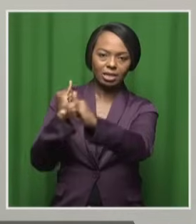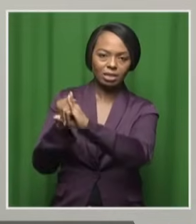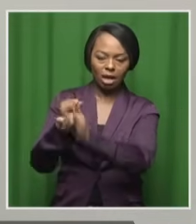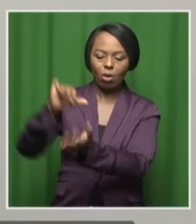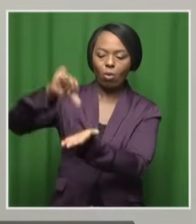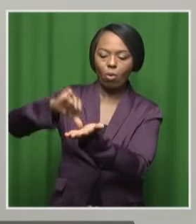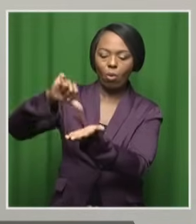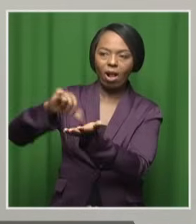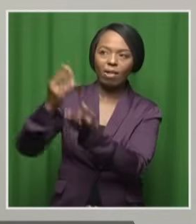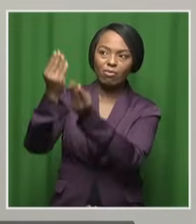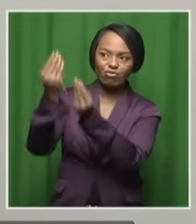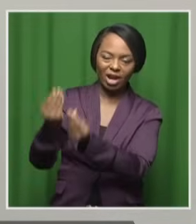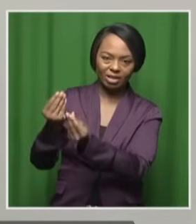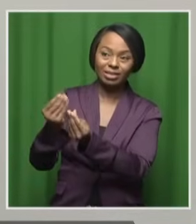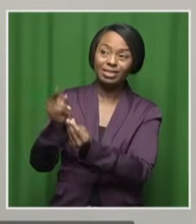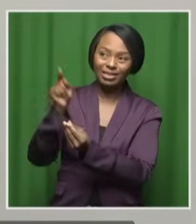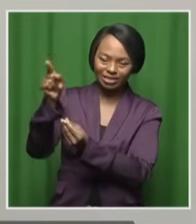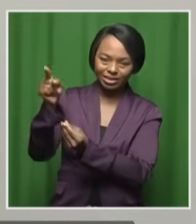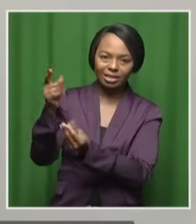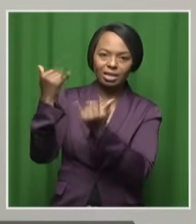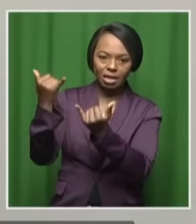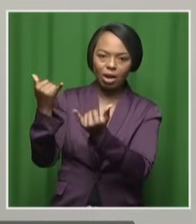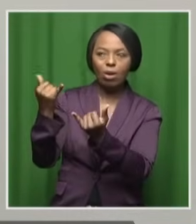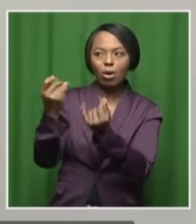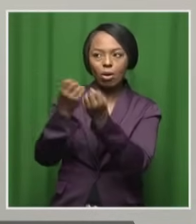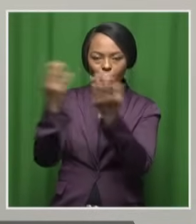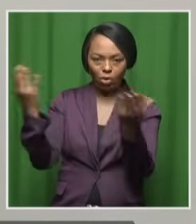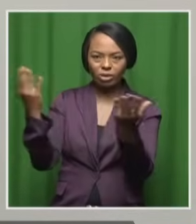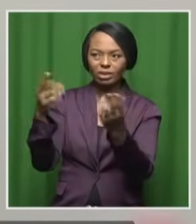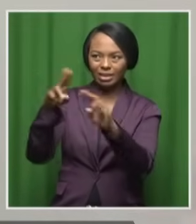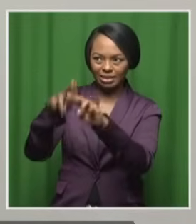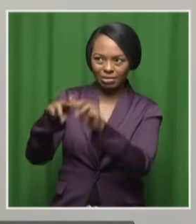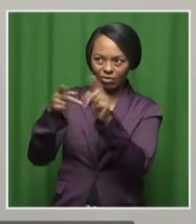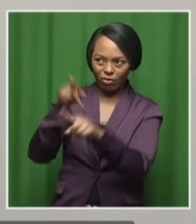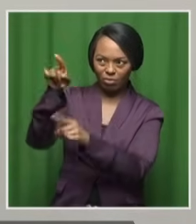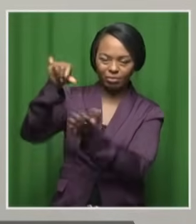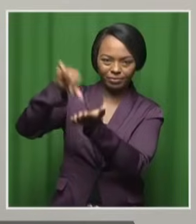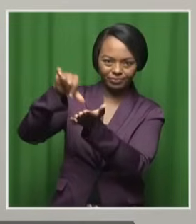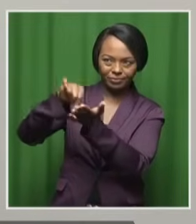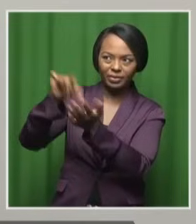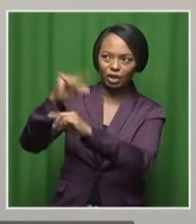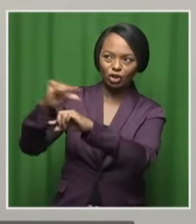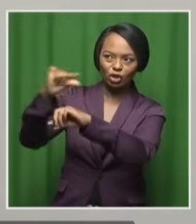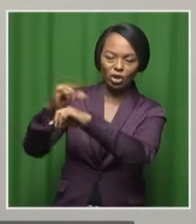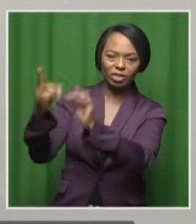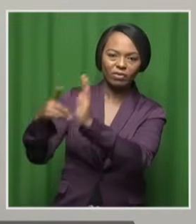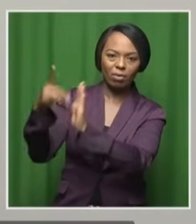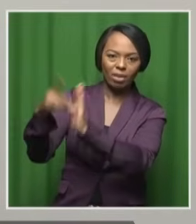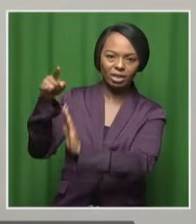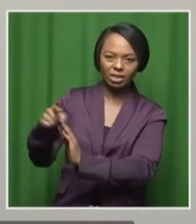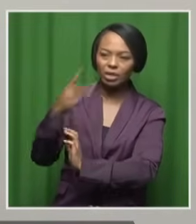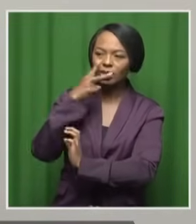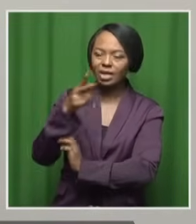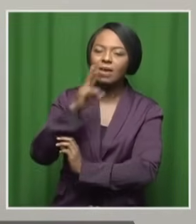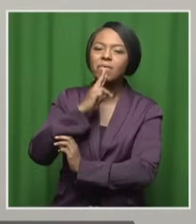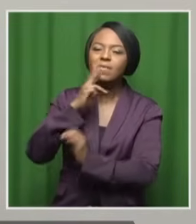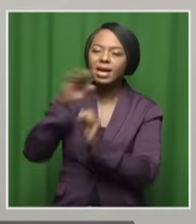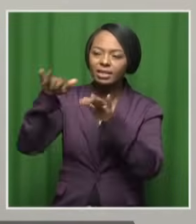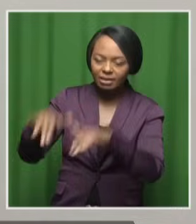And those are at the mercy of international geopolitical developments. We see the issues happening in the Red Sea with the